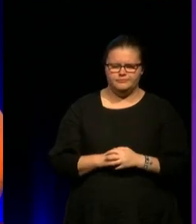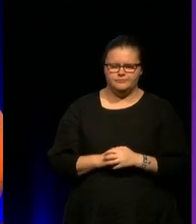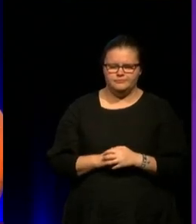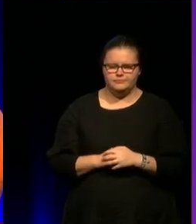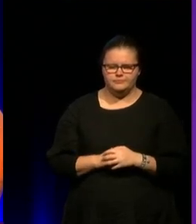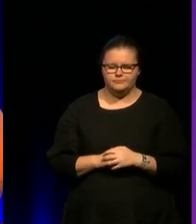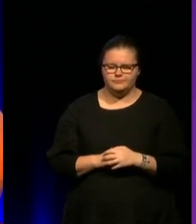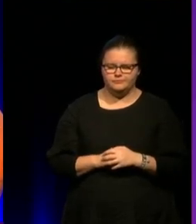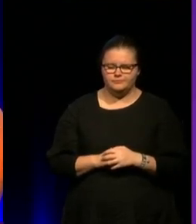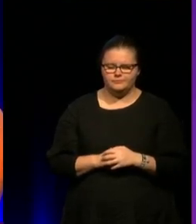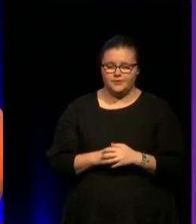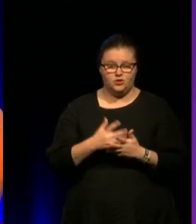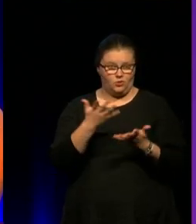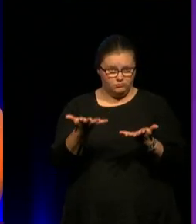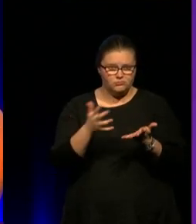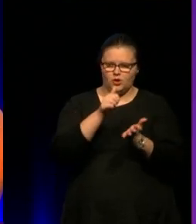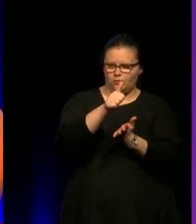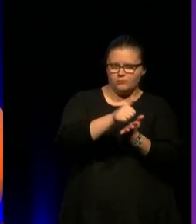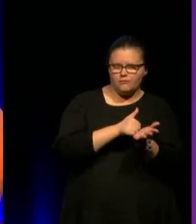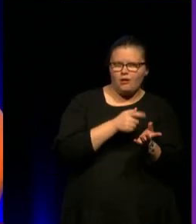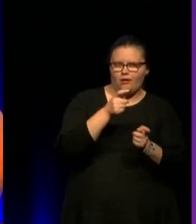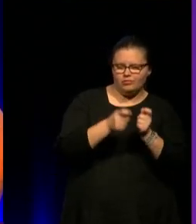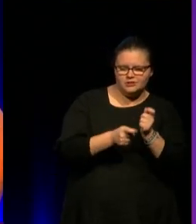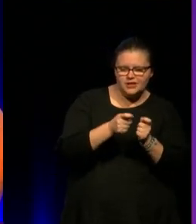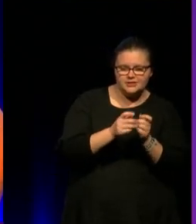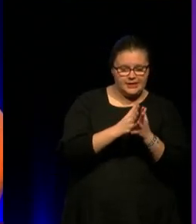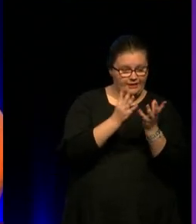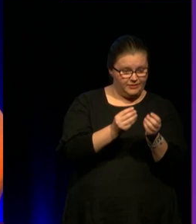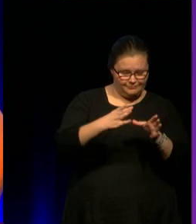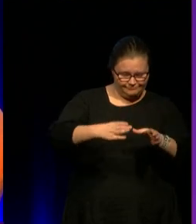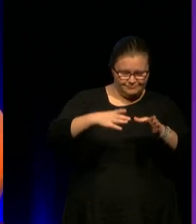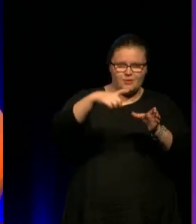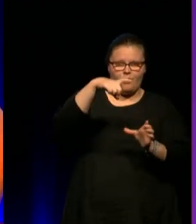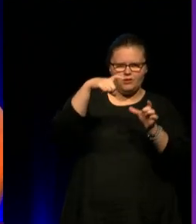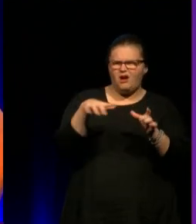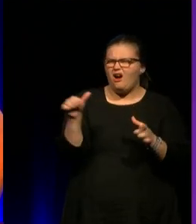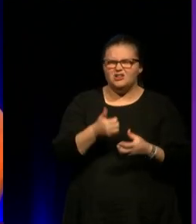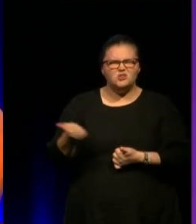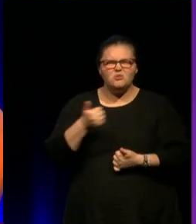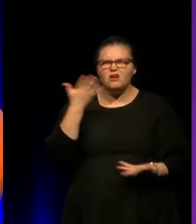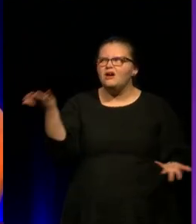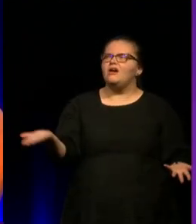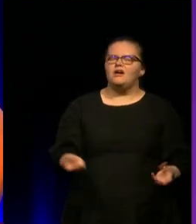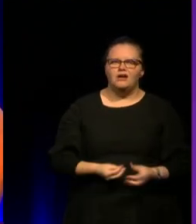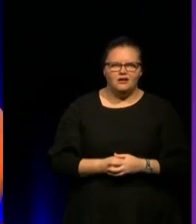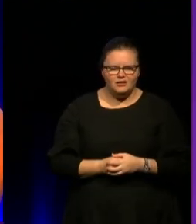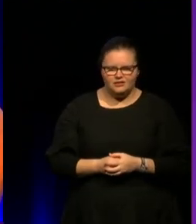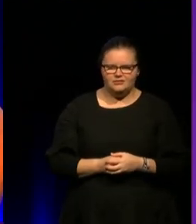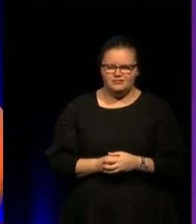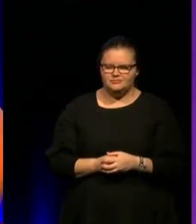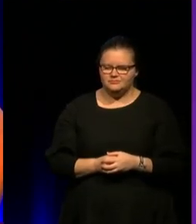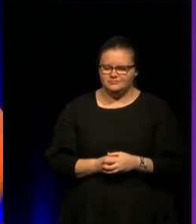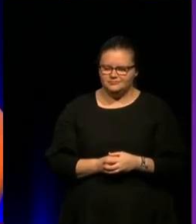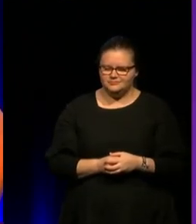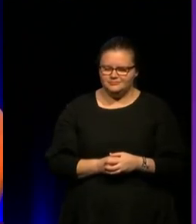And so you would buy the test. Everything that you need is inside the carton. I should have brought one. That would have been a good idea. Yeah,